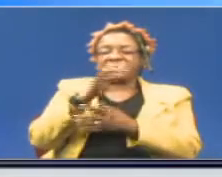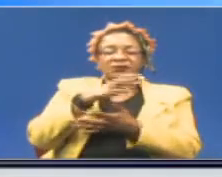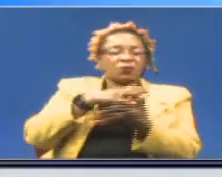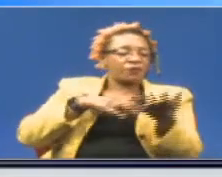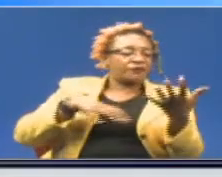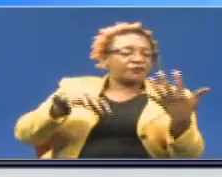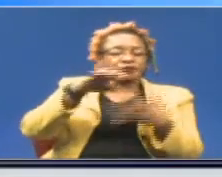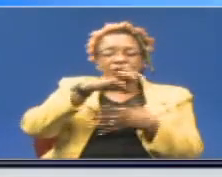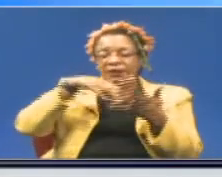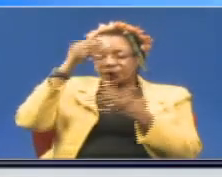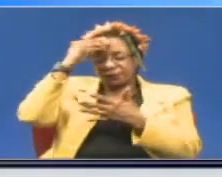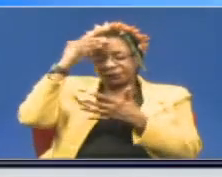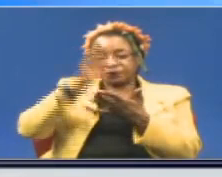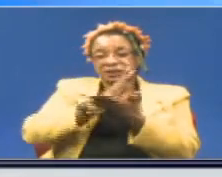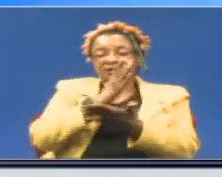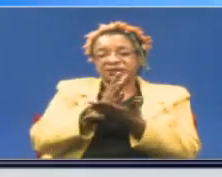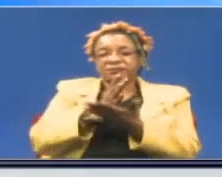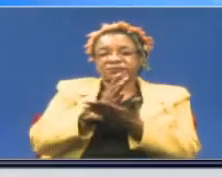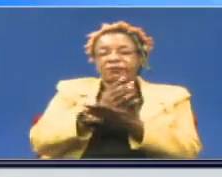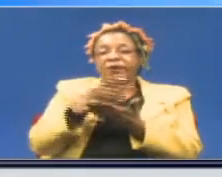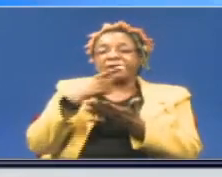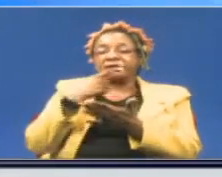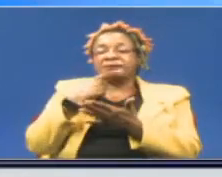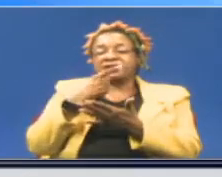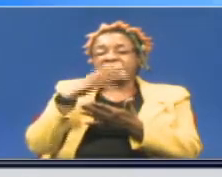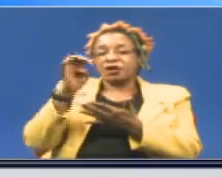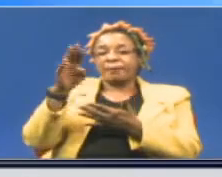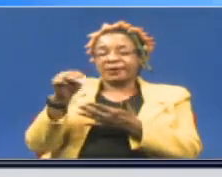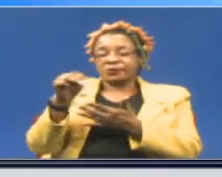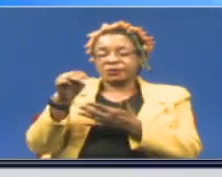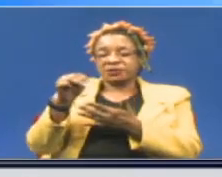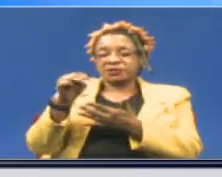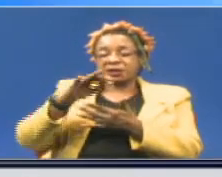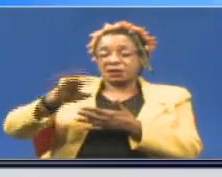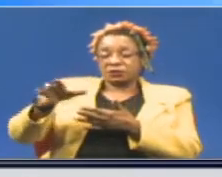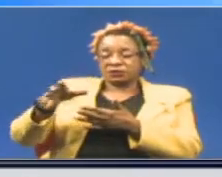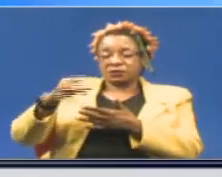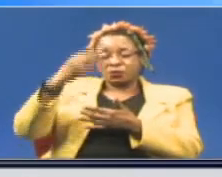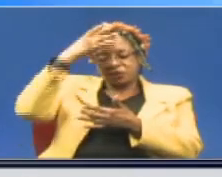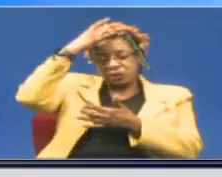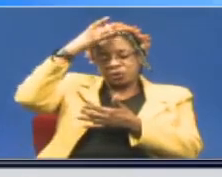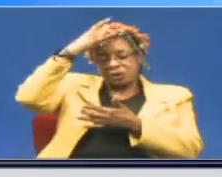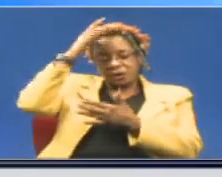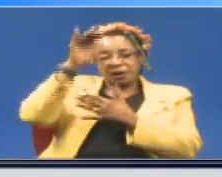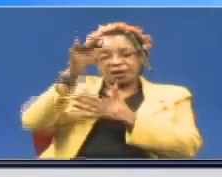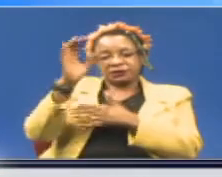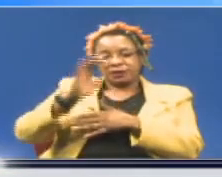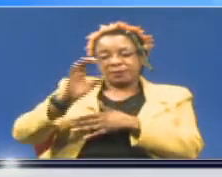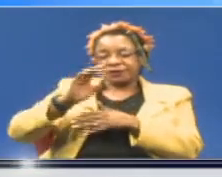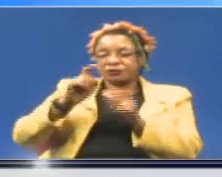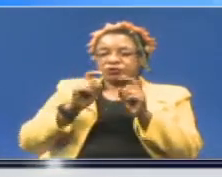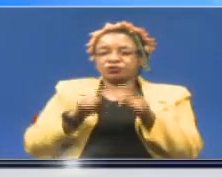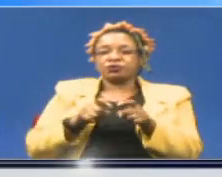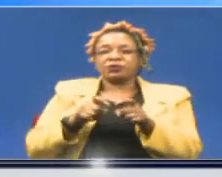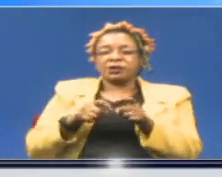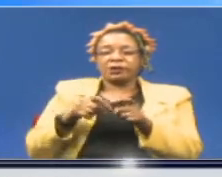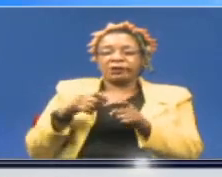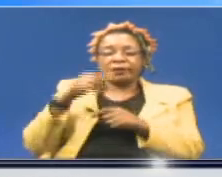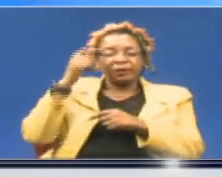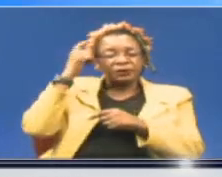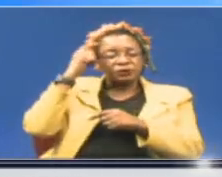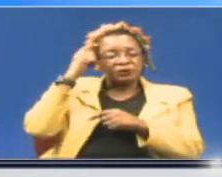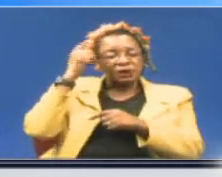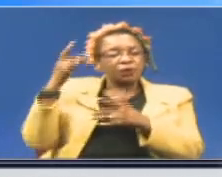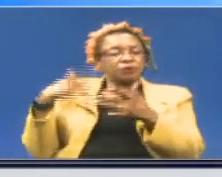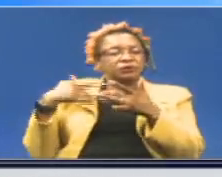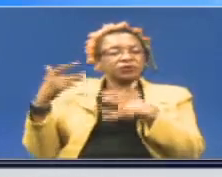in the education sector. Speaking in Elgeyo Marakwet County, Wetangula asked the cabinet to consider concerns